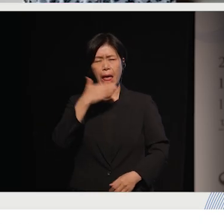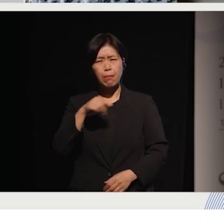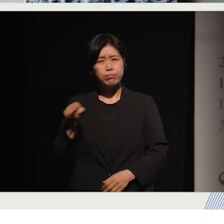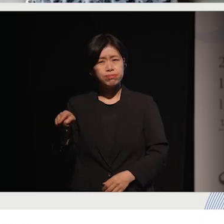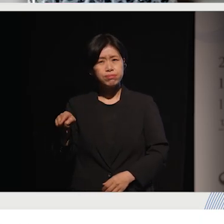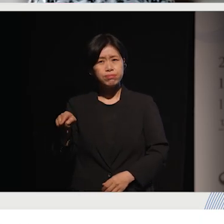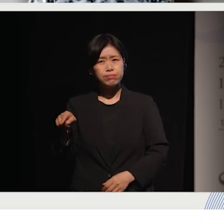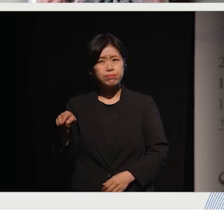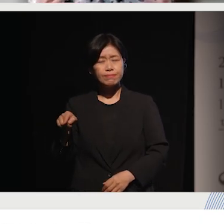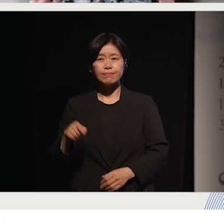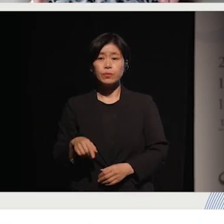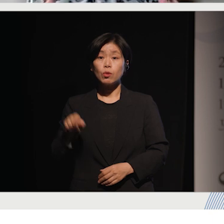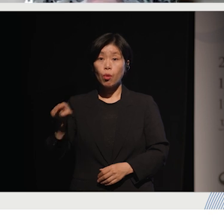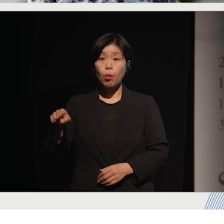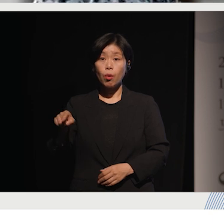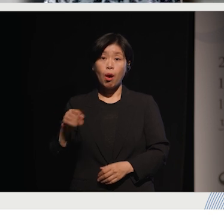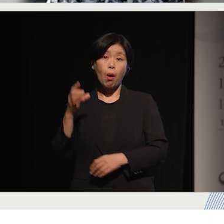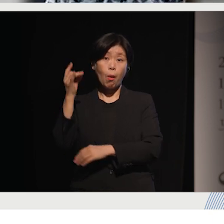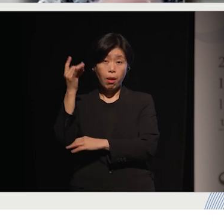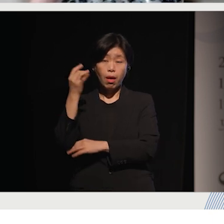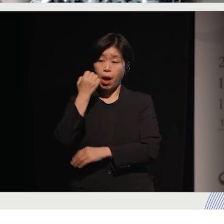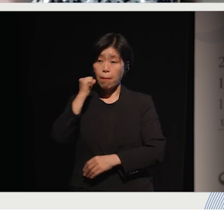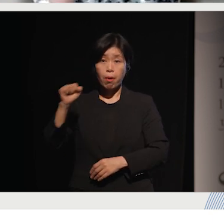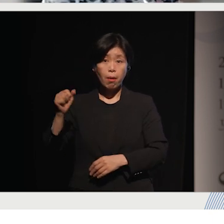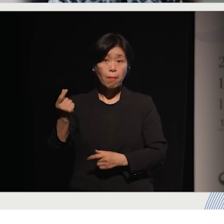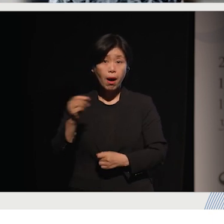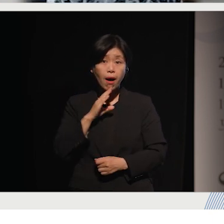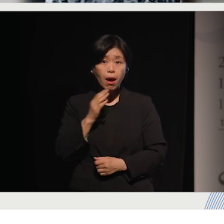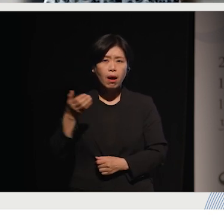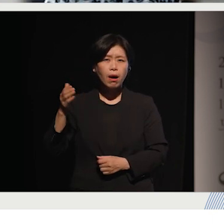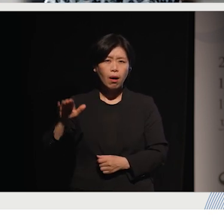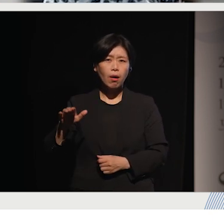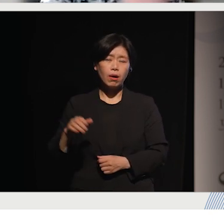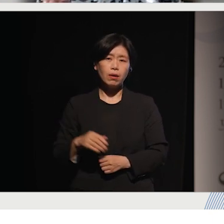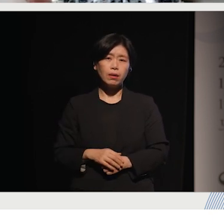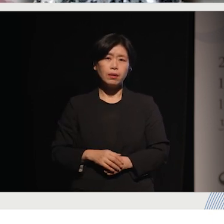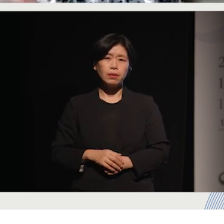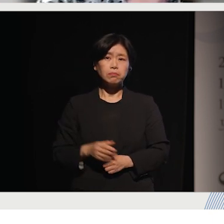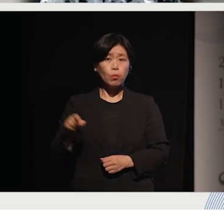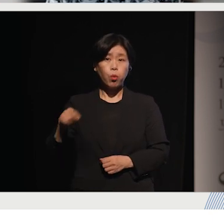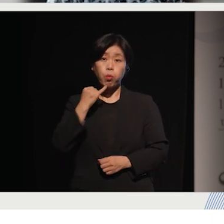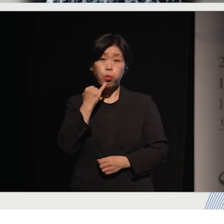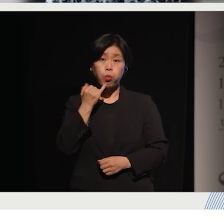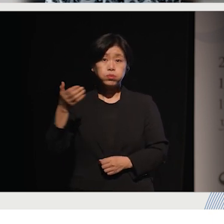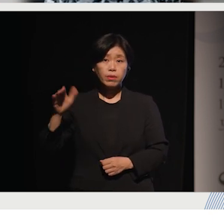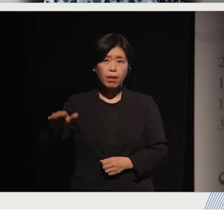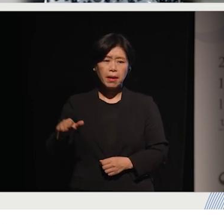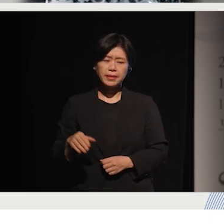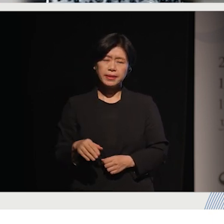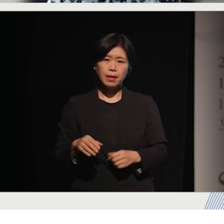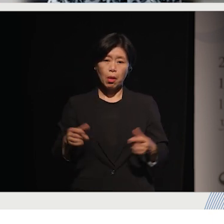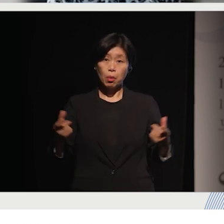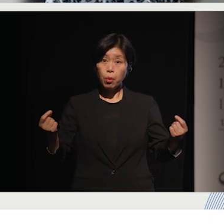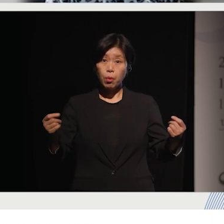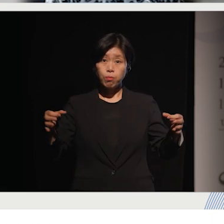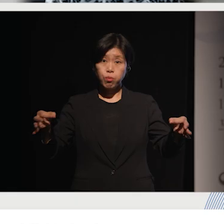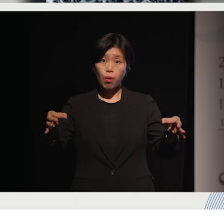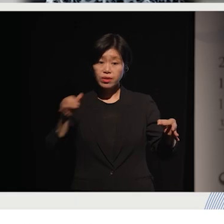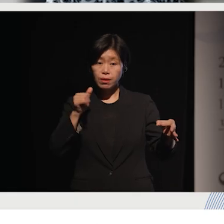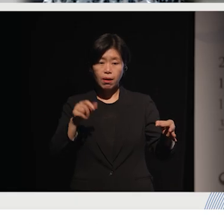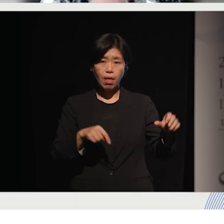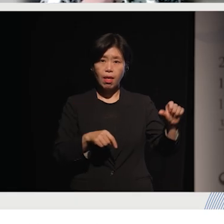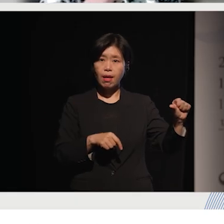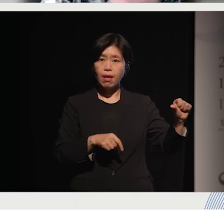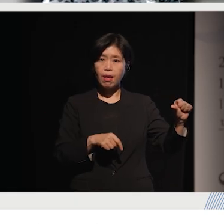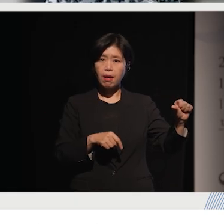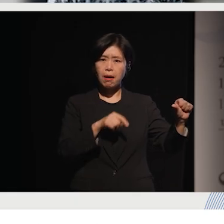remain open with a C grade, but we would much rather go to the A restaurant, which is the highest ranking you can